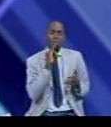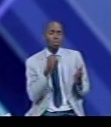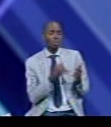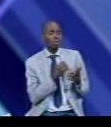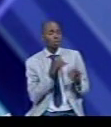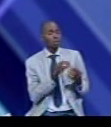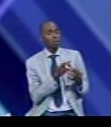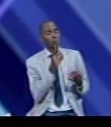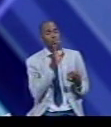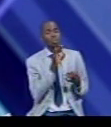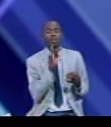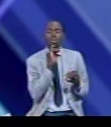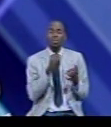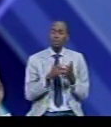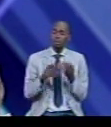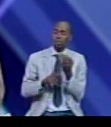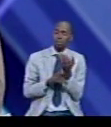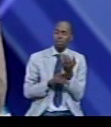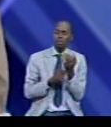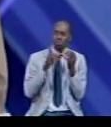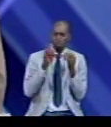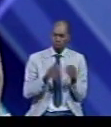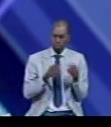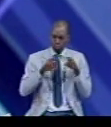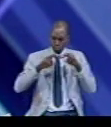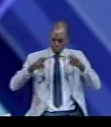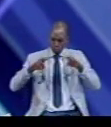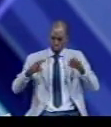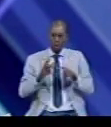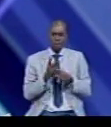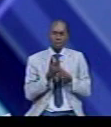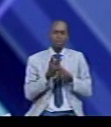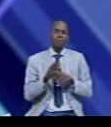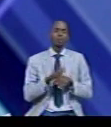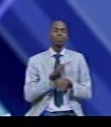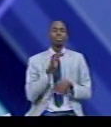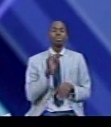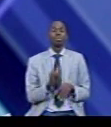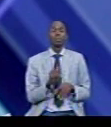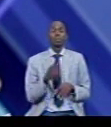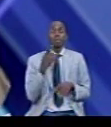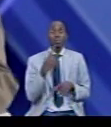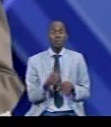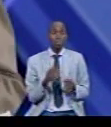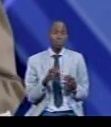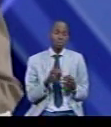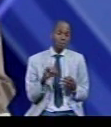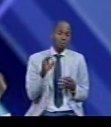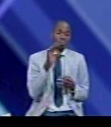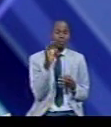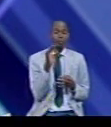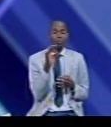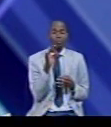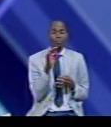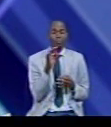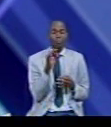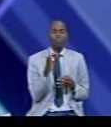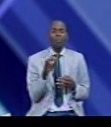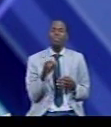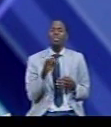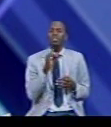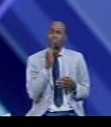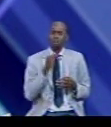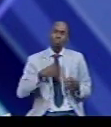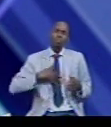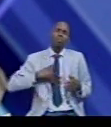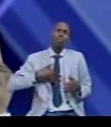it the flesh? We must look at it carefully. The spirit can be willing, and the